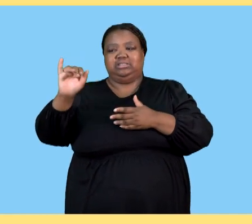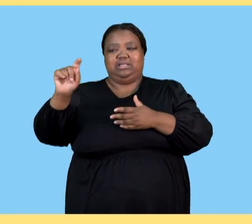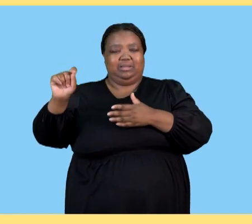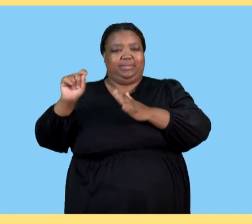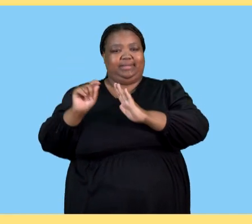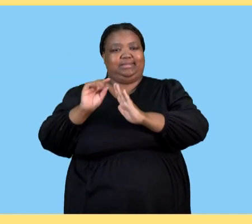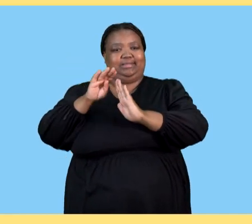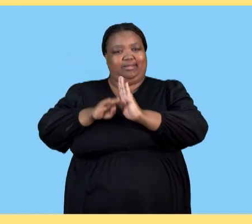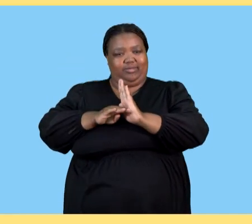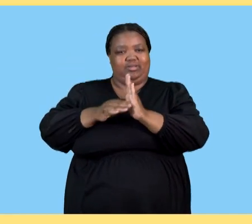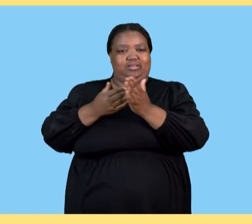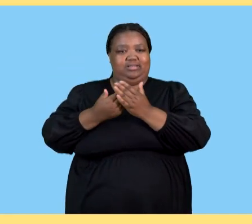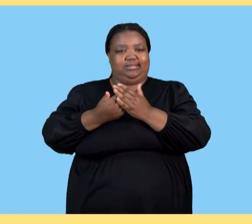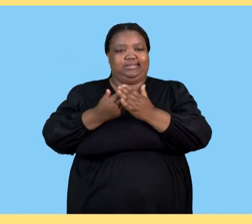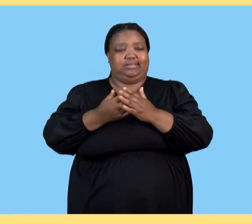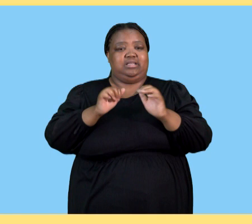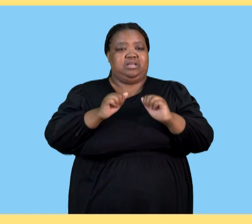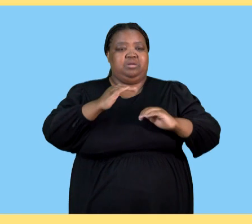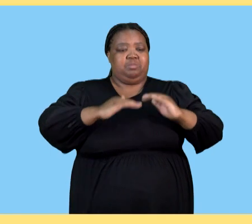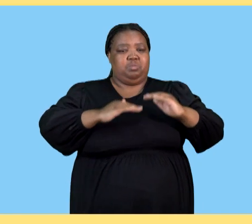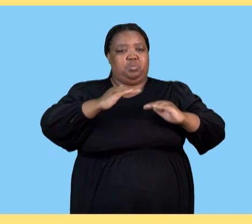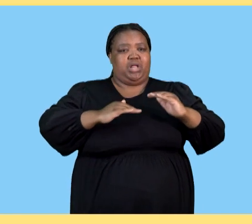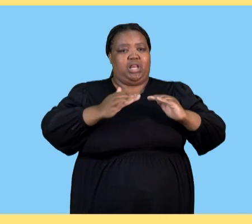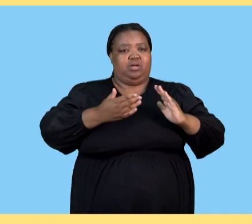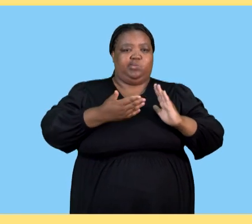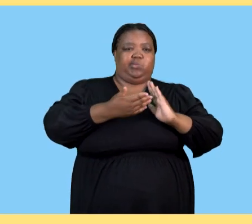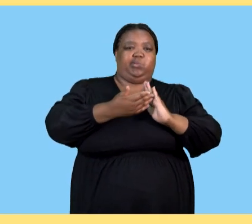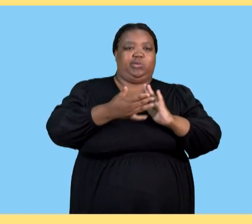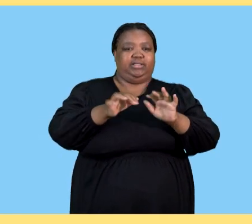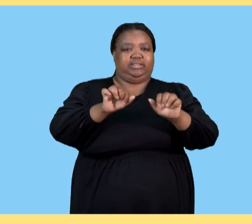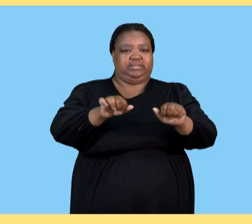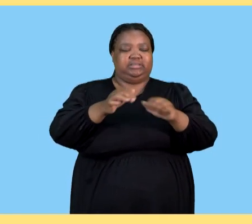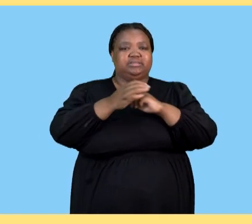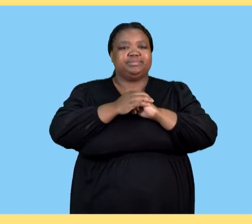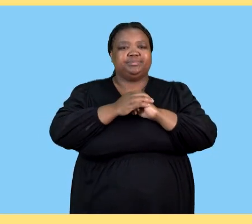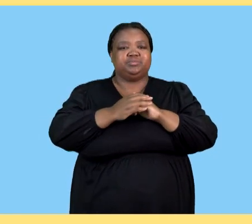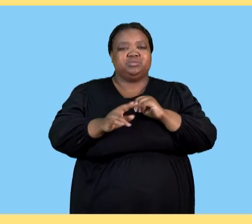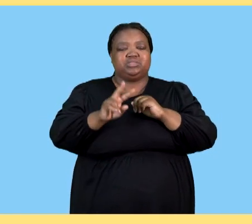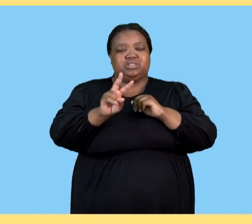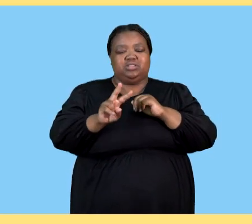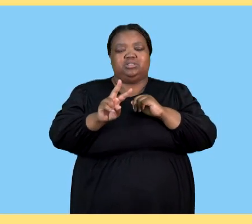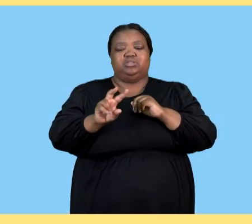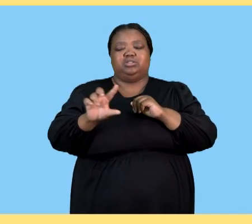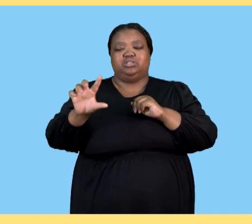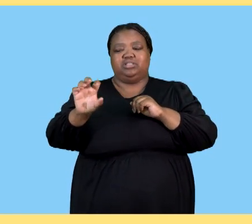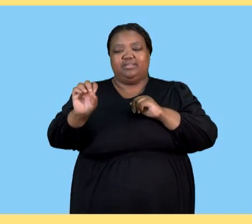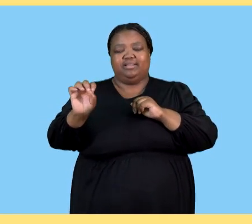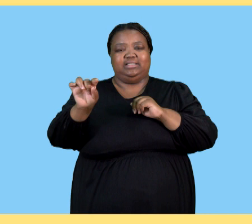side. So I'll bring my balance here, and I have my balance brought down, which is